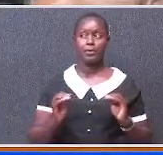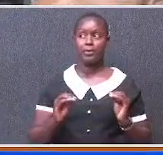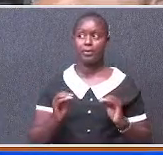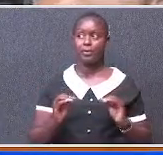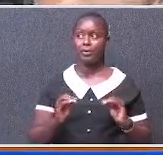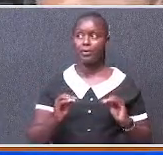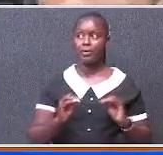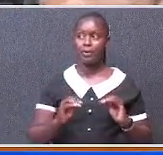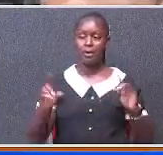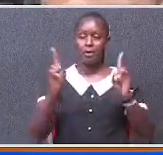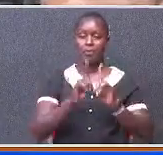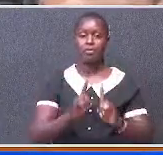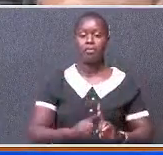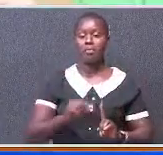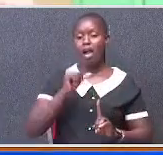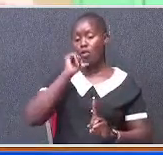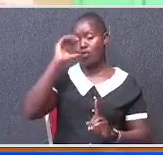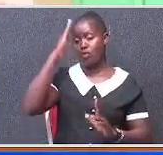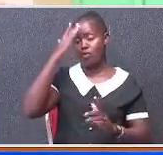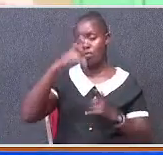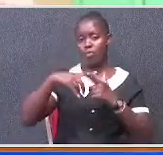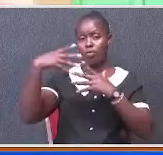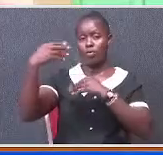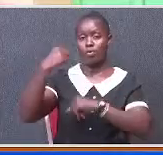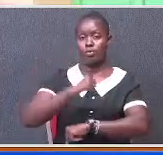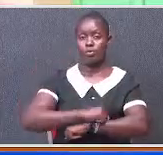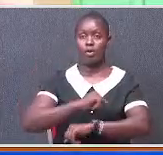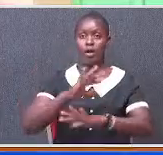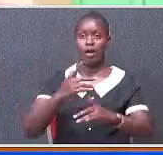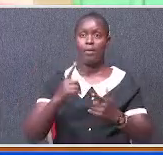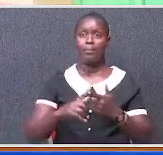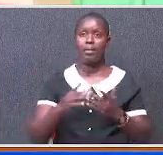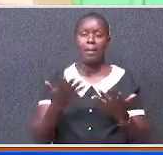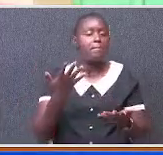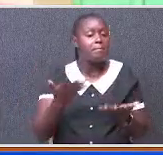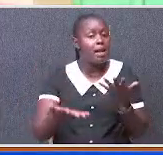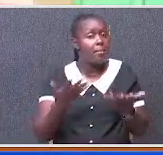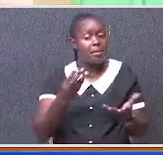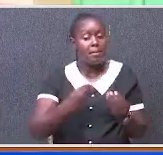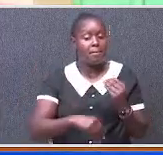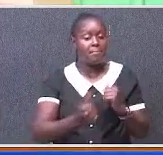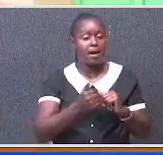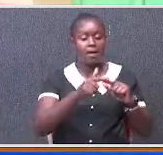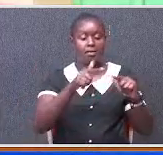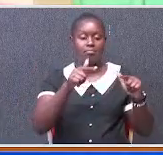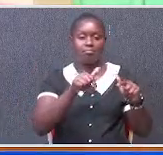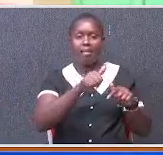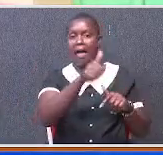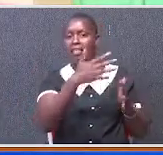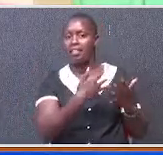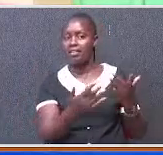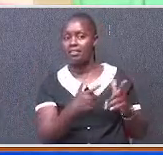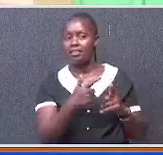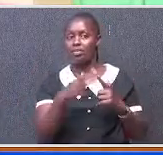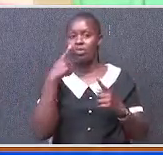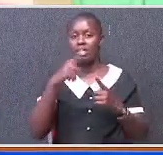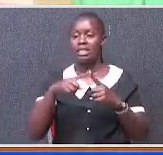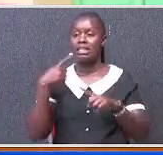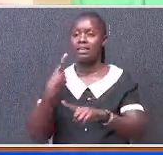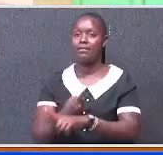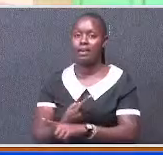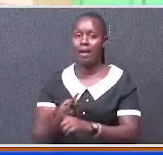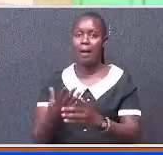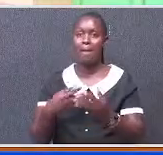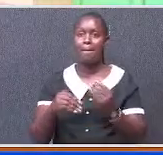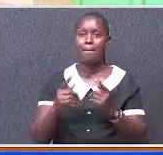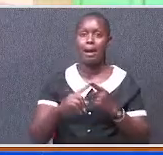Na siwe, sijui vile nitampeleka. Maybe unaweza nunua sanduku waambie unafaa ununue briefcase. Unafaa ununue kama ni towel ama